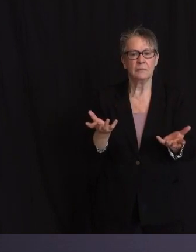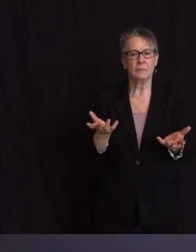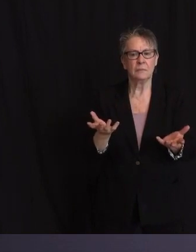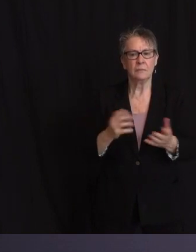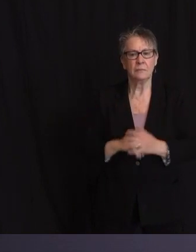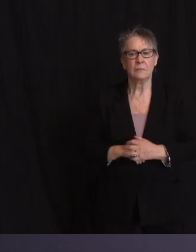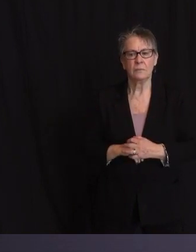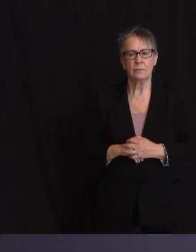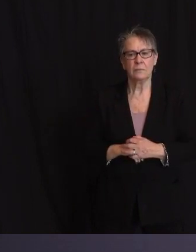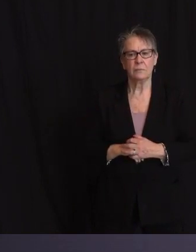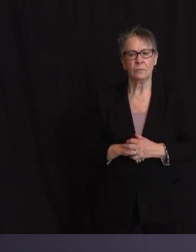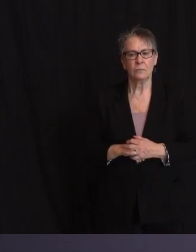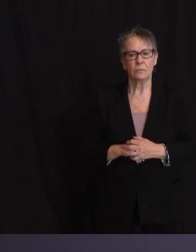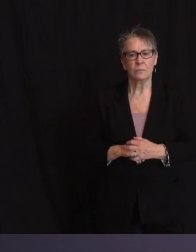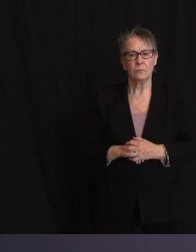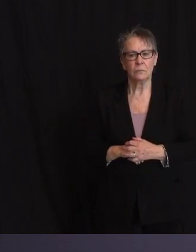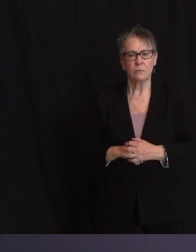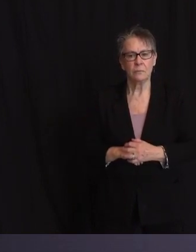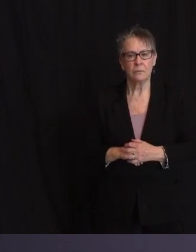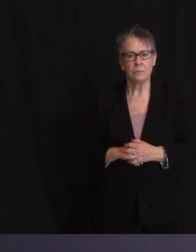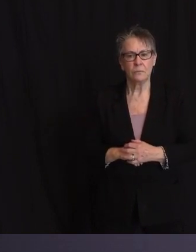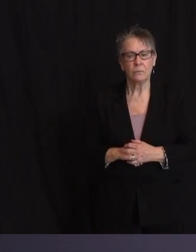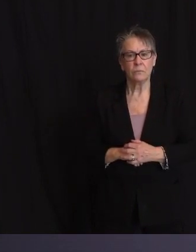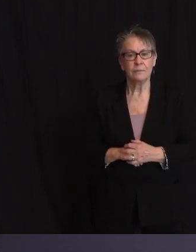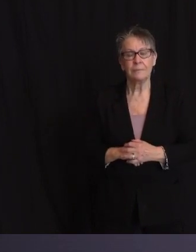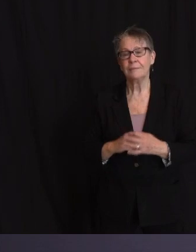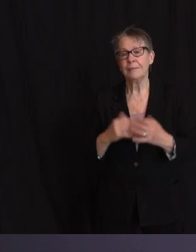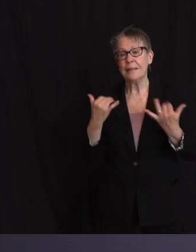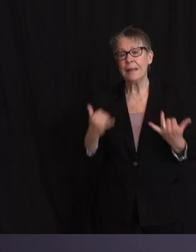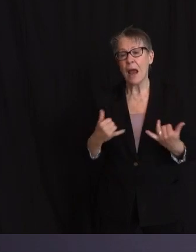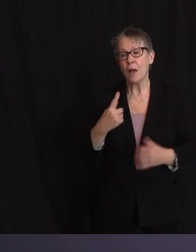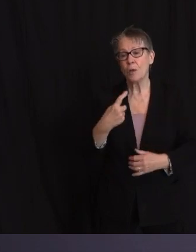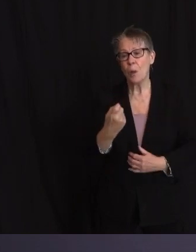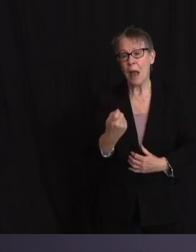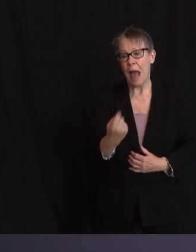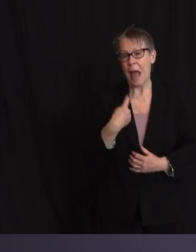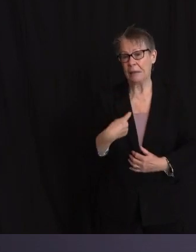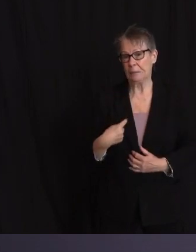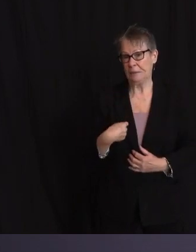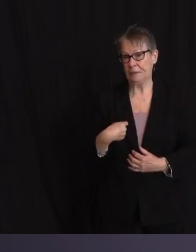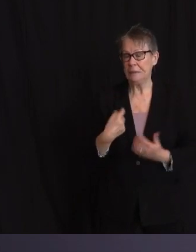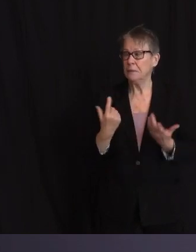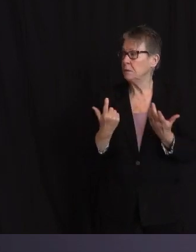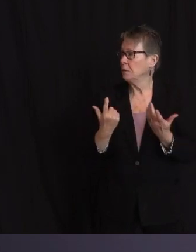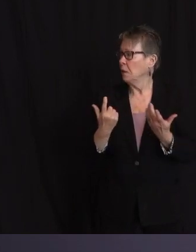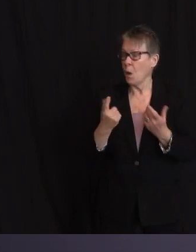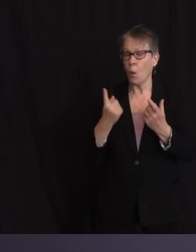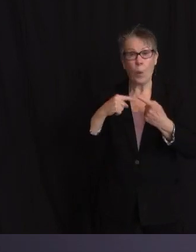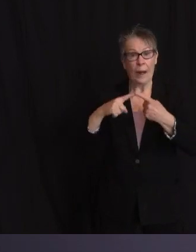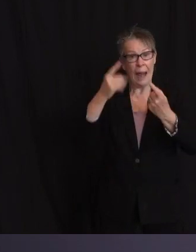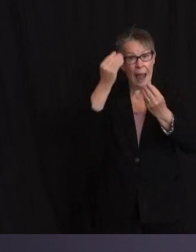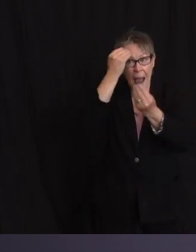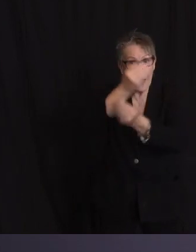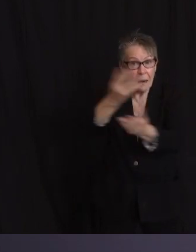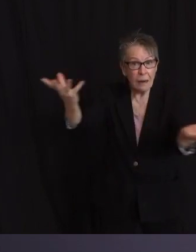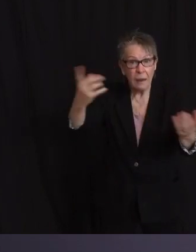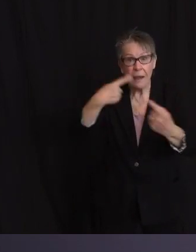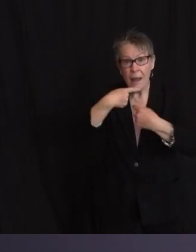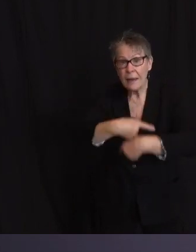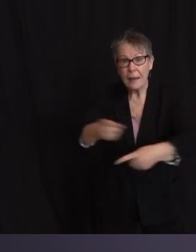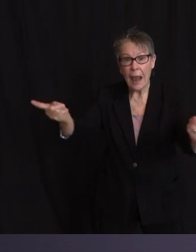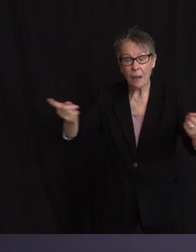broad, and I would guess it will not be specific as to timing, but it'll be a series of